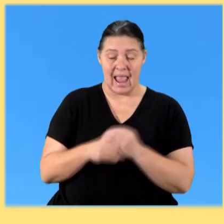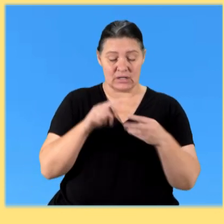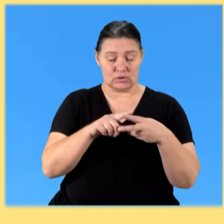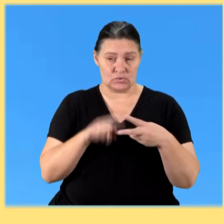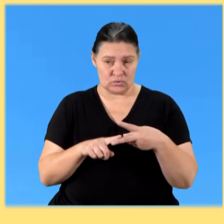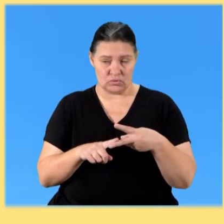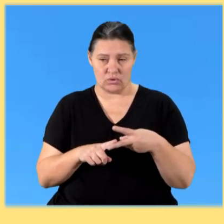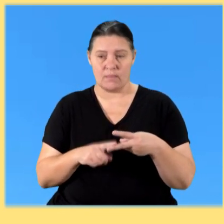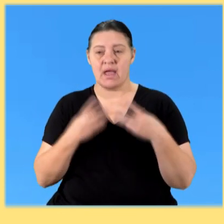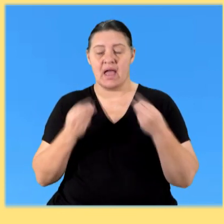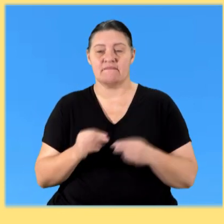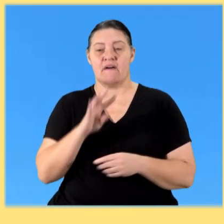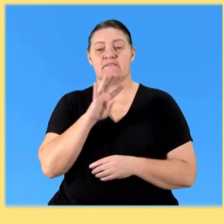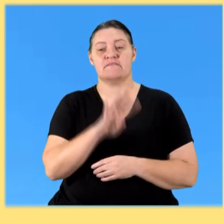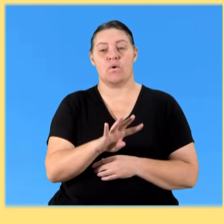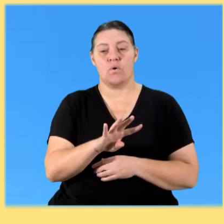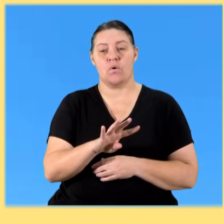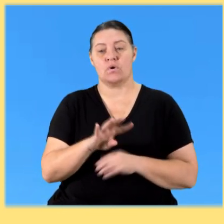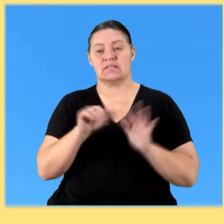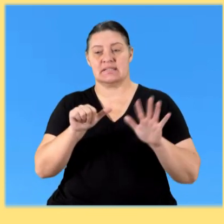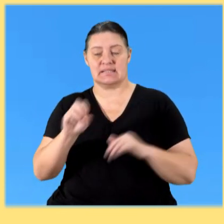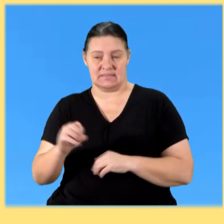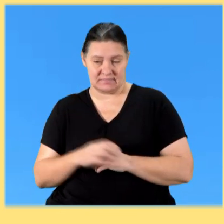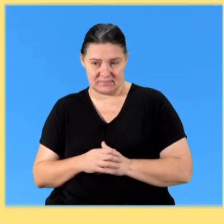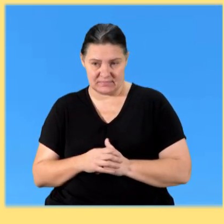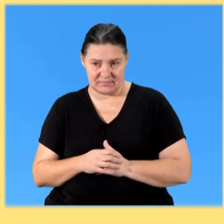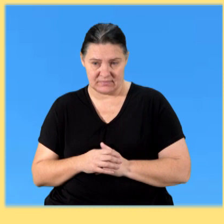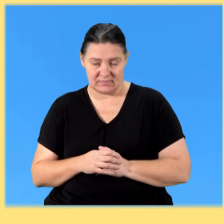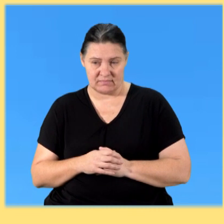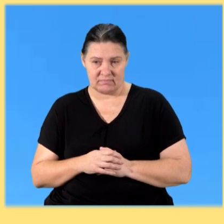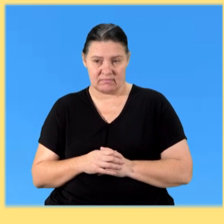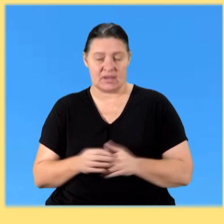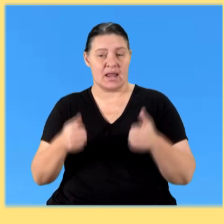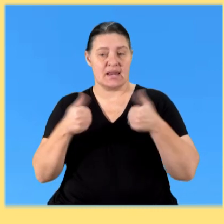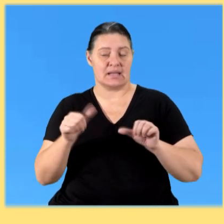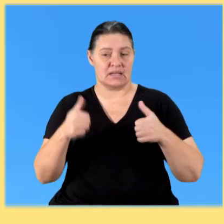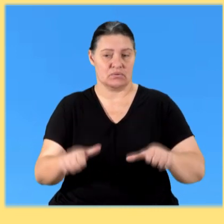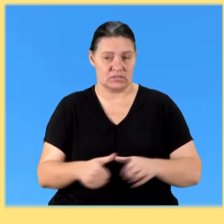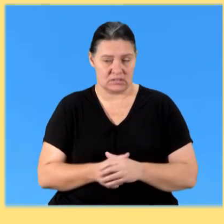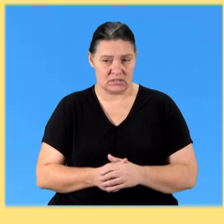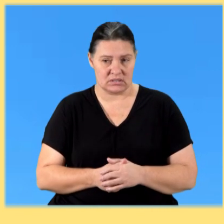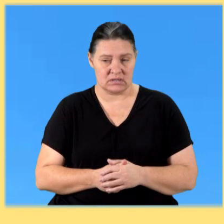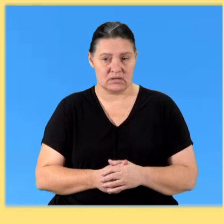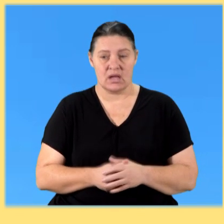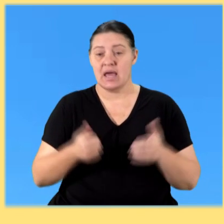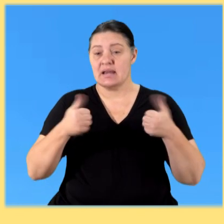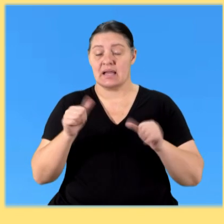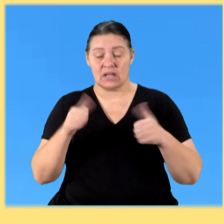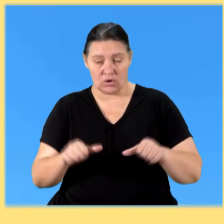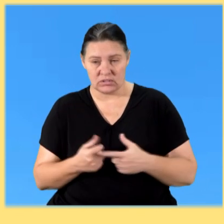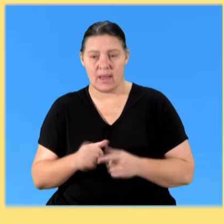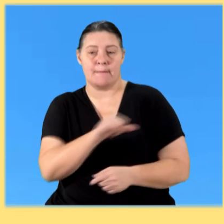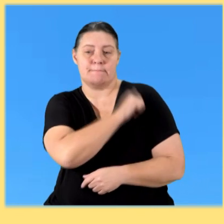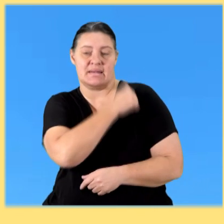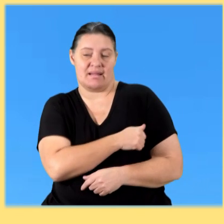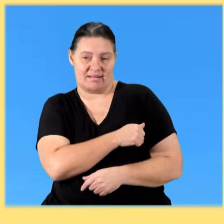these two amounts, I end up with 460 rands. Let's go to the next account. The next